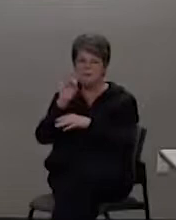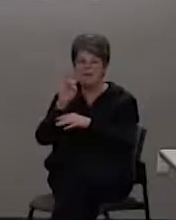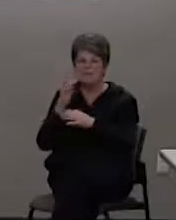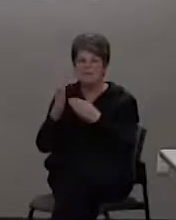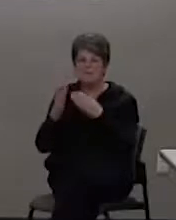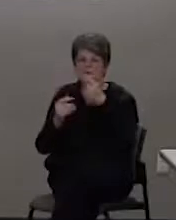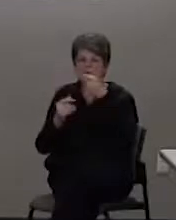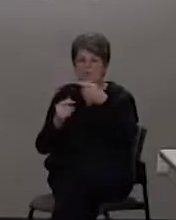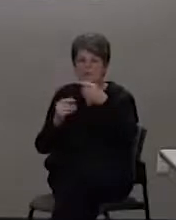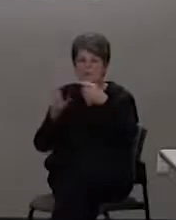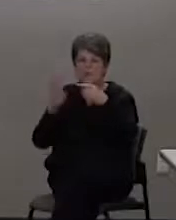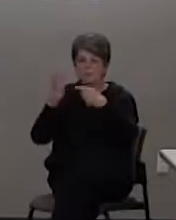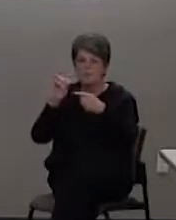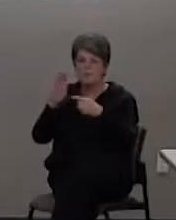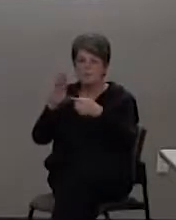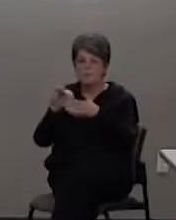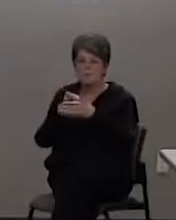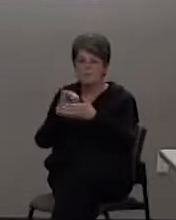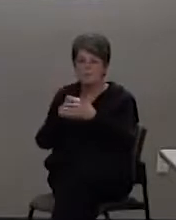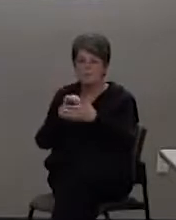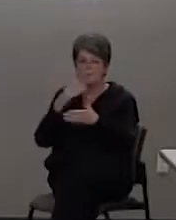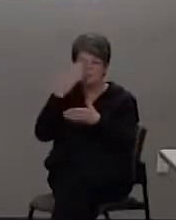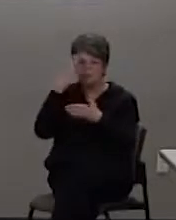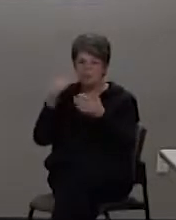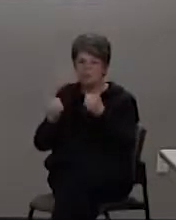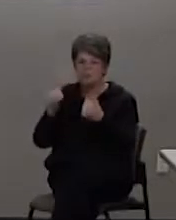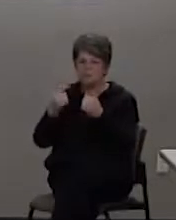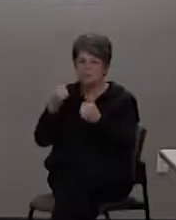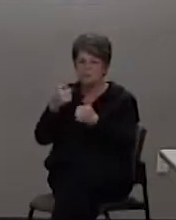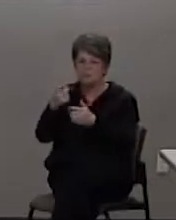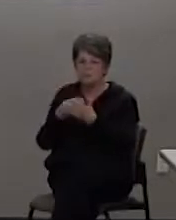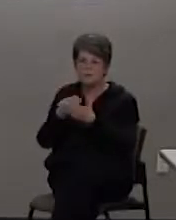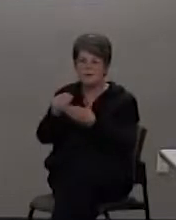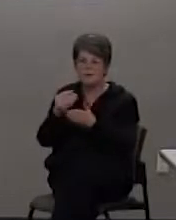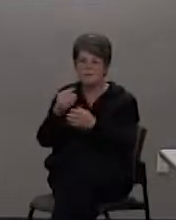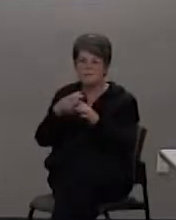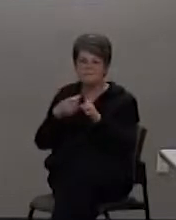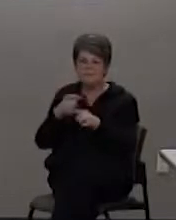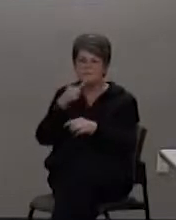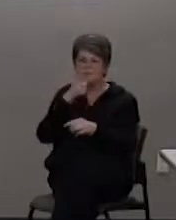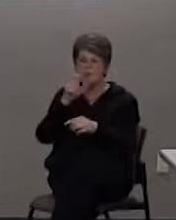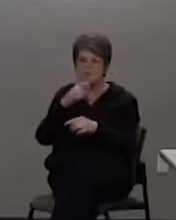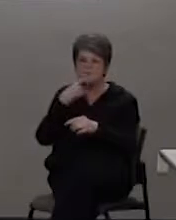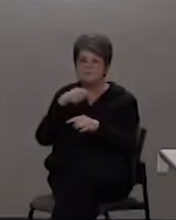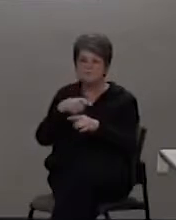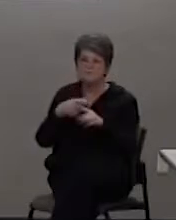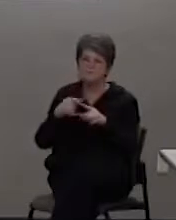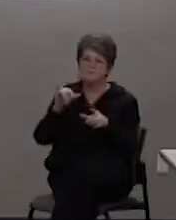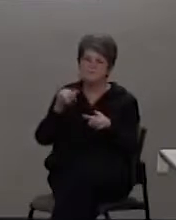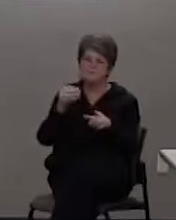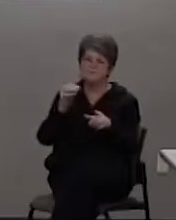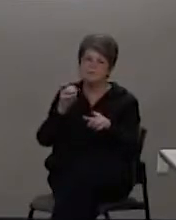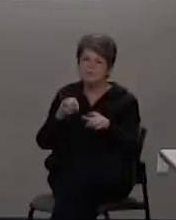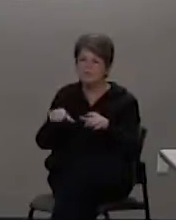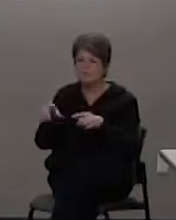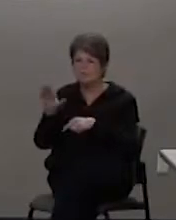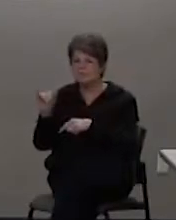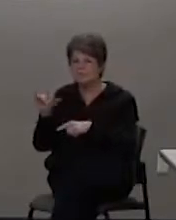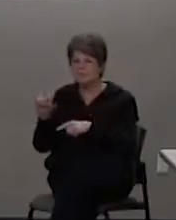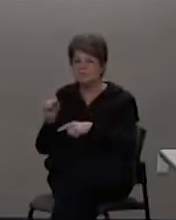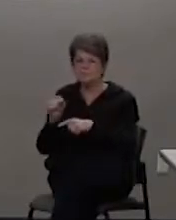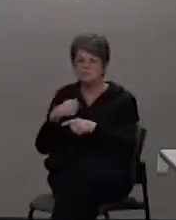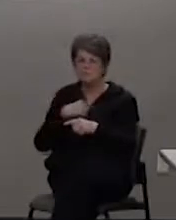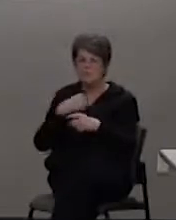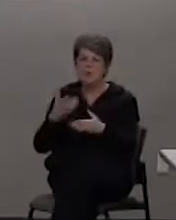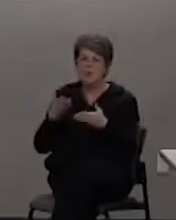one website that you don't even know which retailer you're buying from. You don't even have to say, oh, this is from Joe's, this is from Bill's. You say,